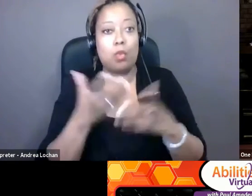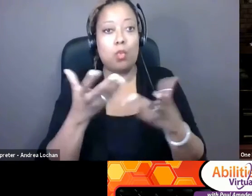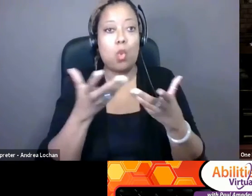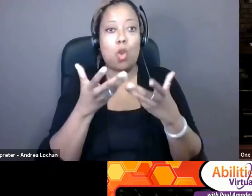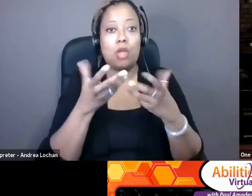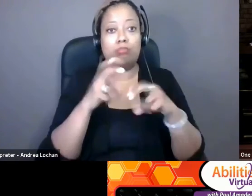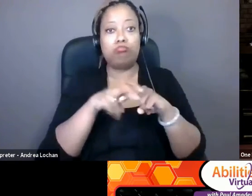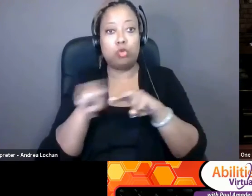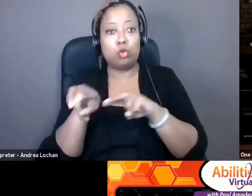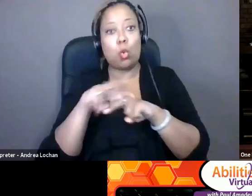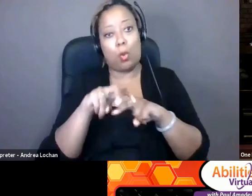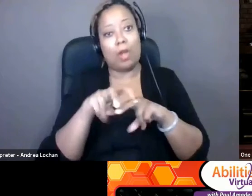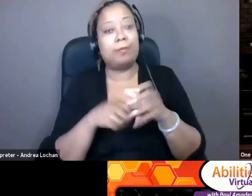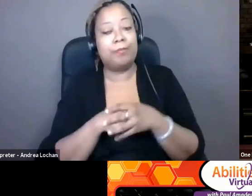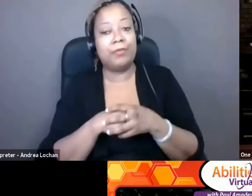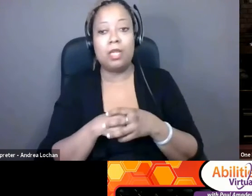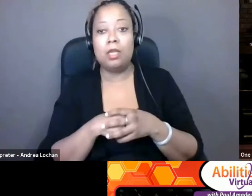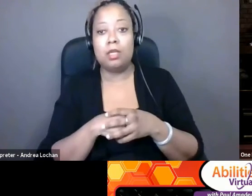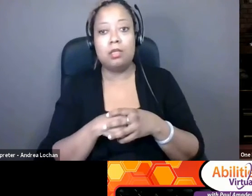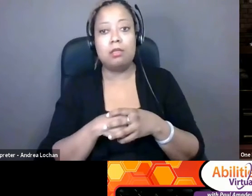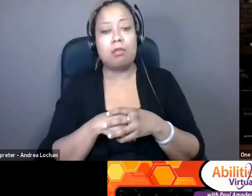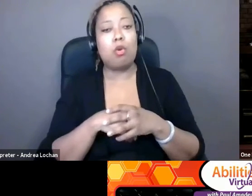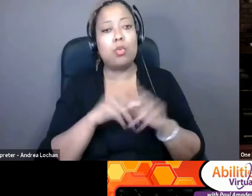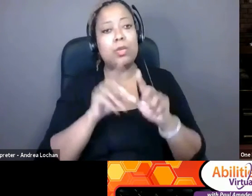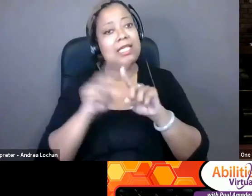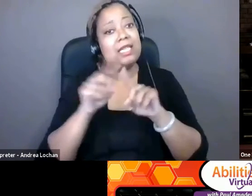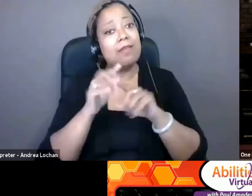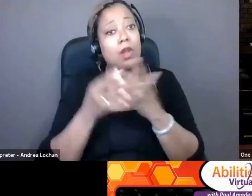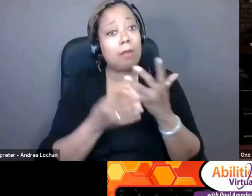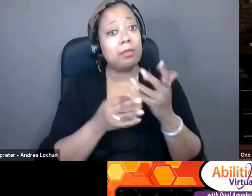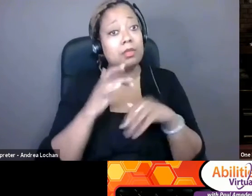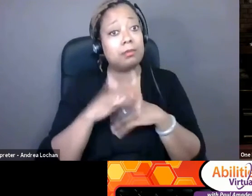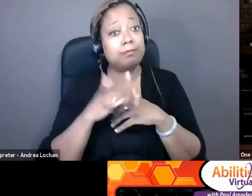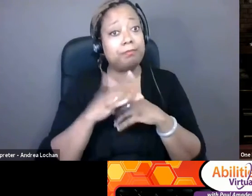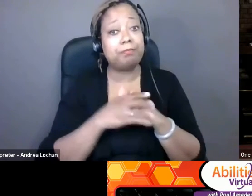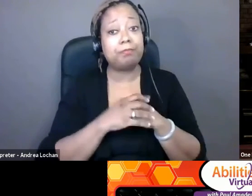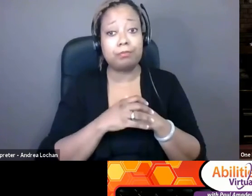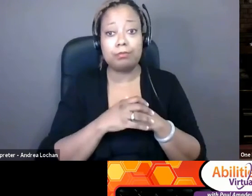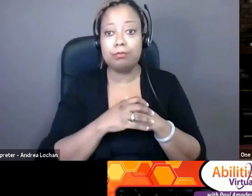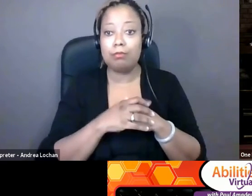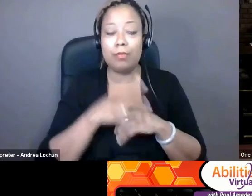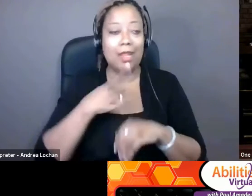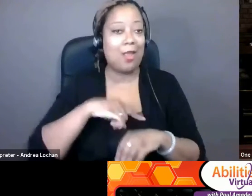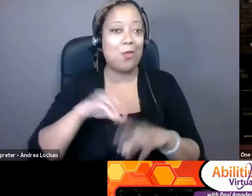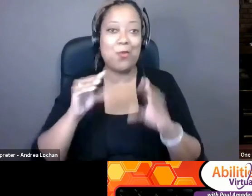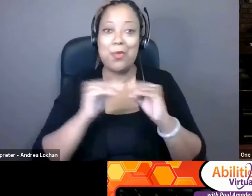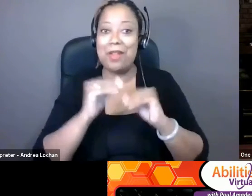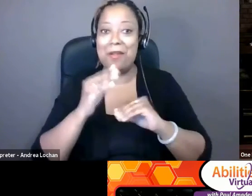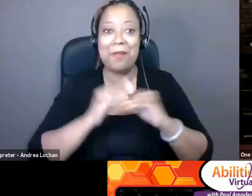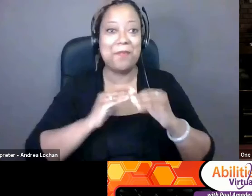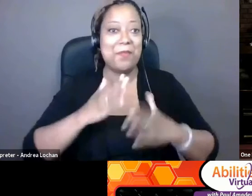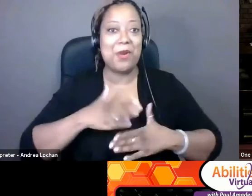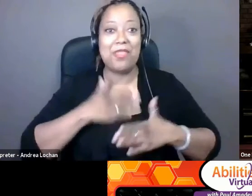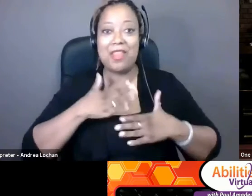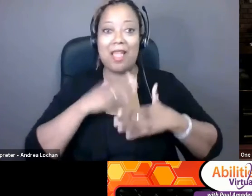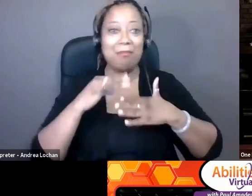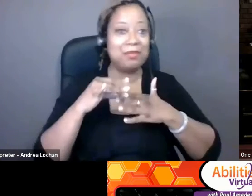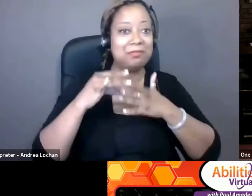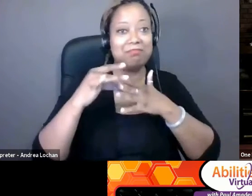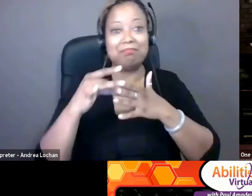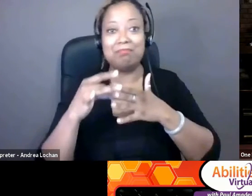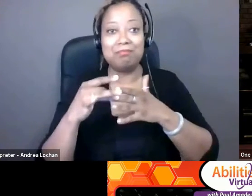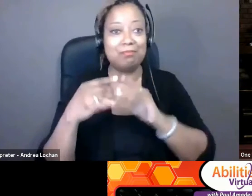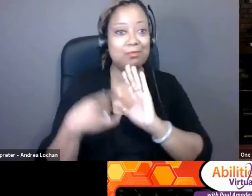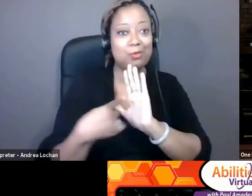solo rider. So there's just a lot of different options. And we'd be more than happy to guide anybody